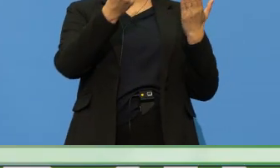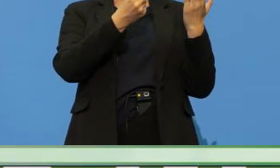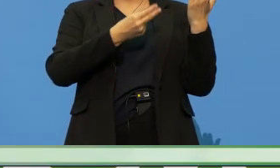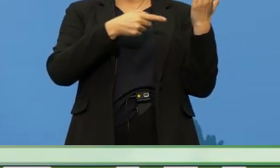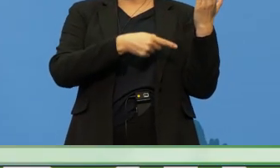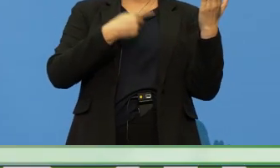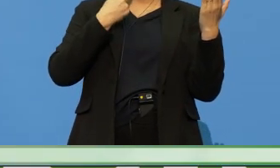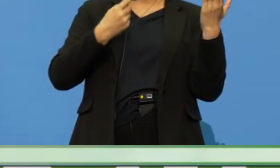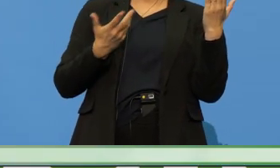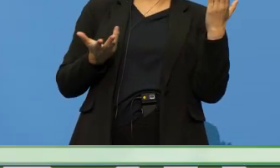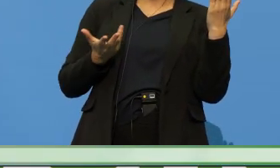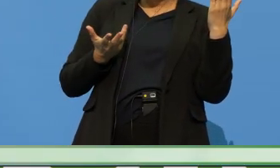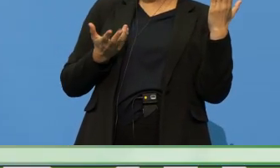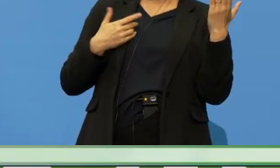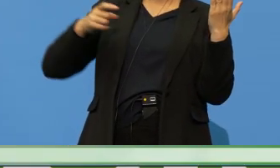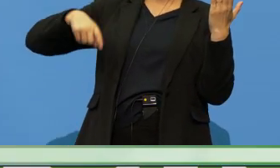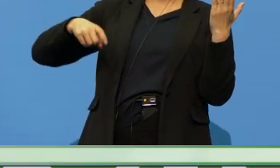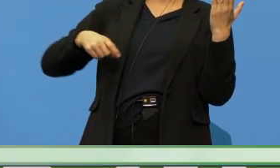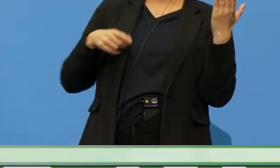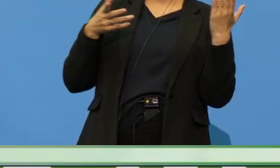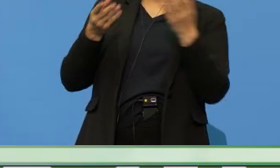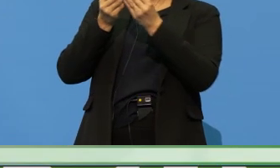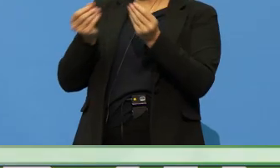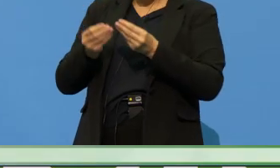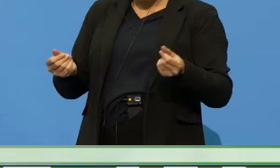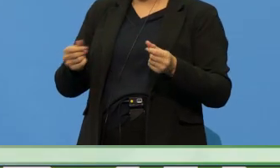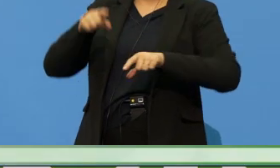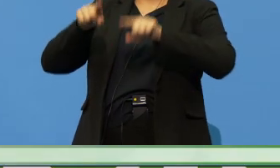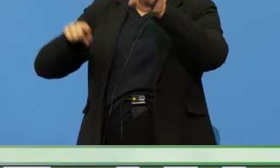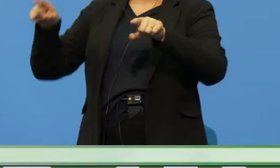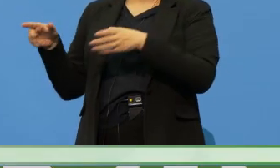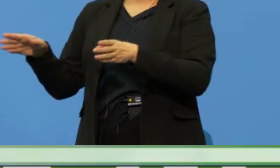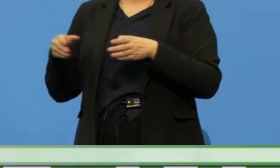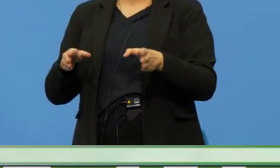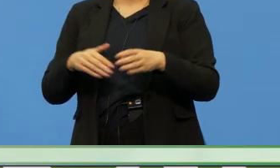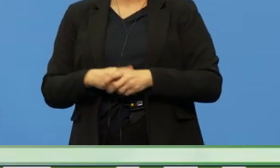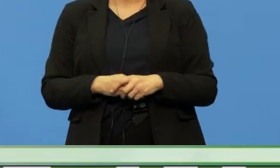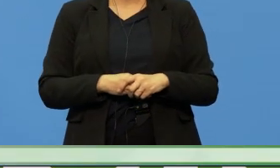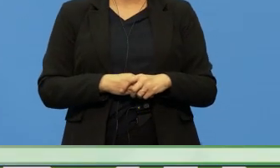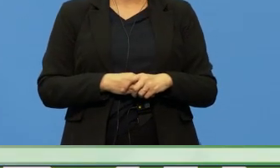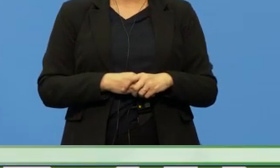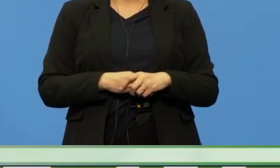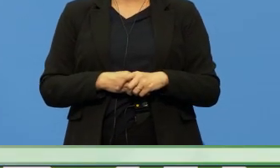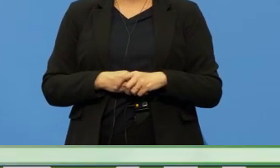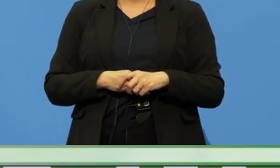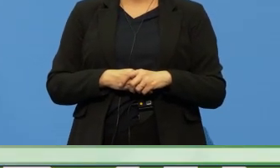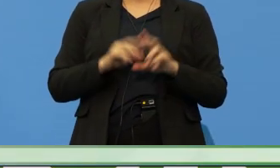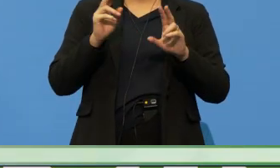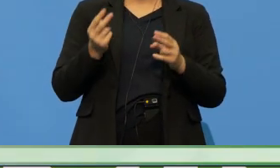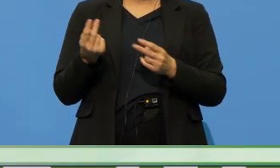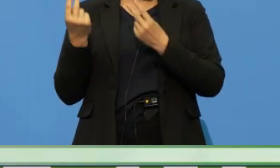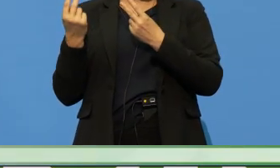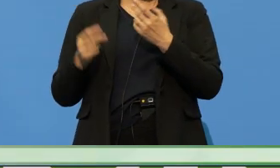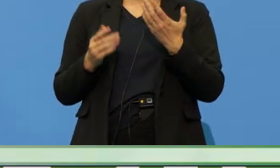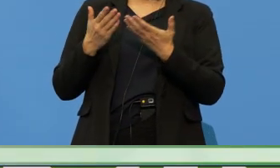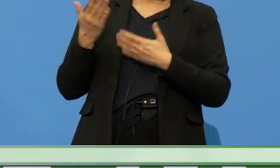needs require diversity in solutions. So this picture that is now on the wall is showing